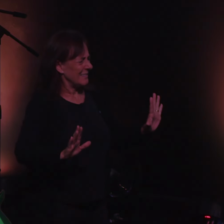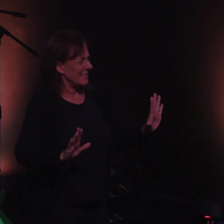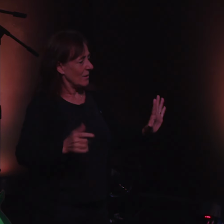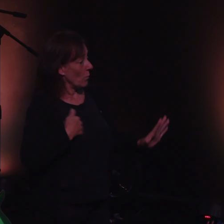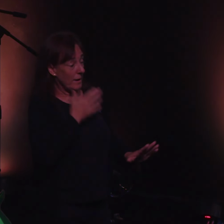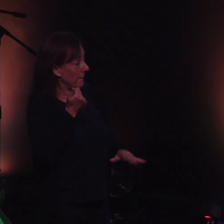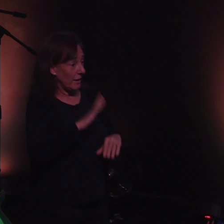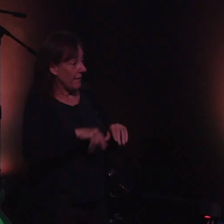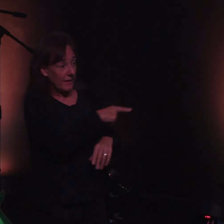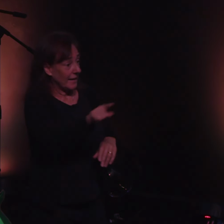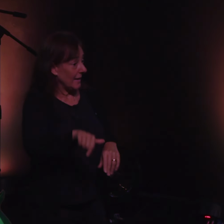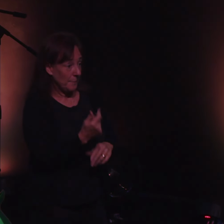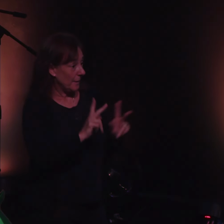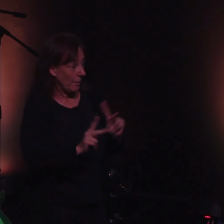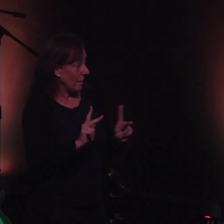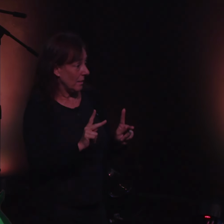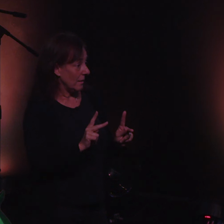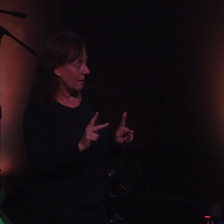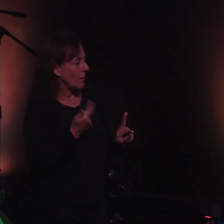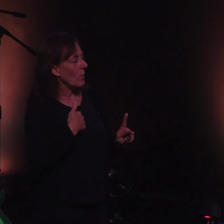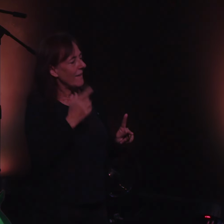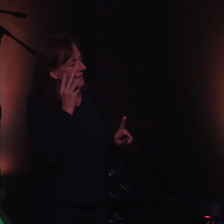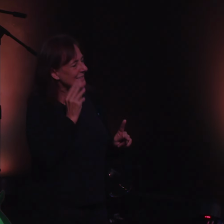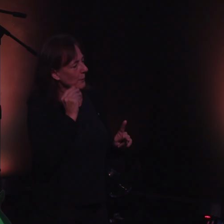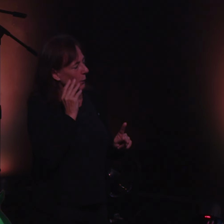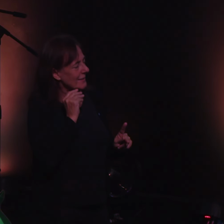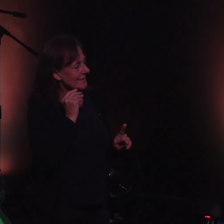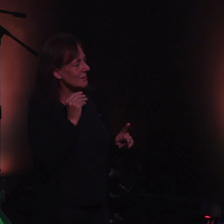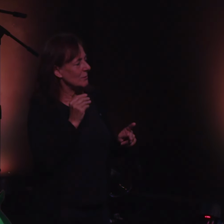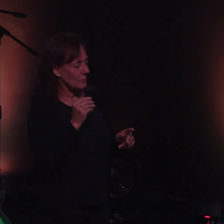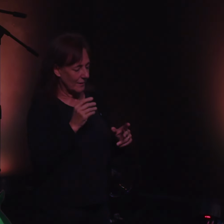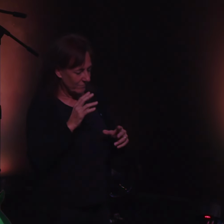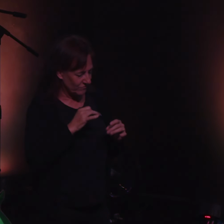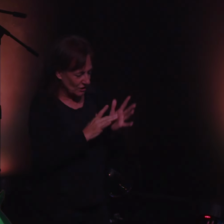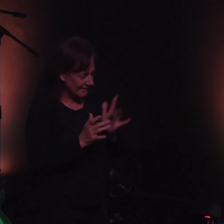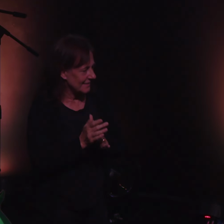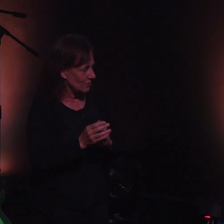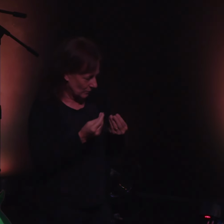We're not better than anybody else. We've just got to experience the grace and forgiveness of Jesus.